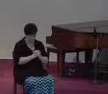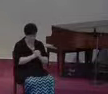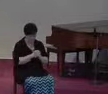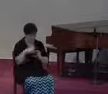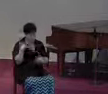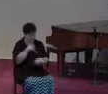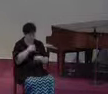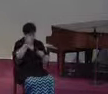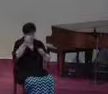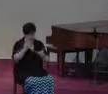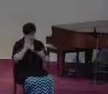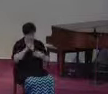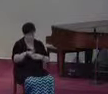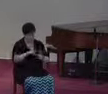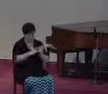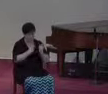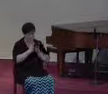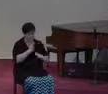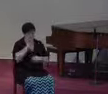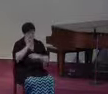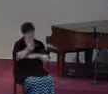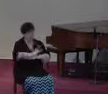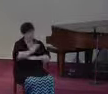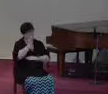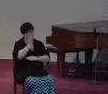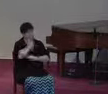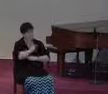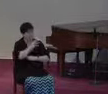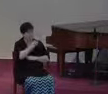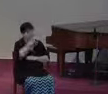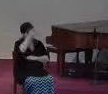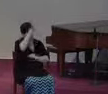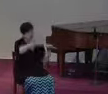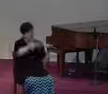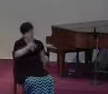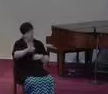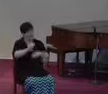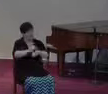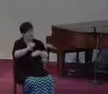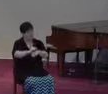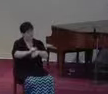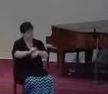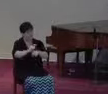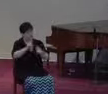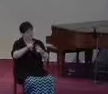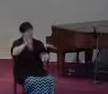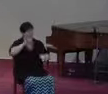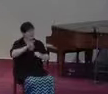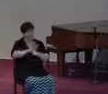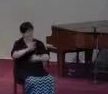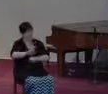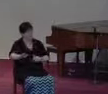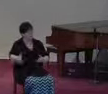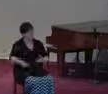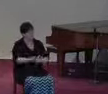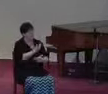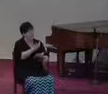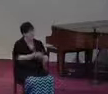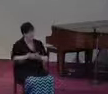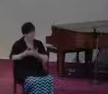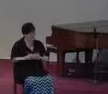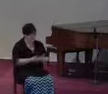Jesus was about 8 days old. His parents took him to the temple to dedicate this new baby.